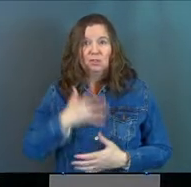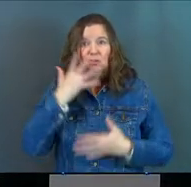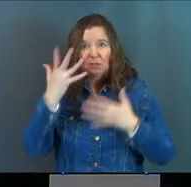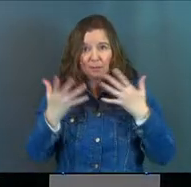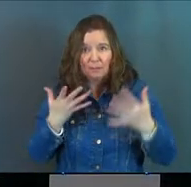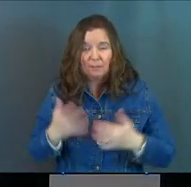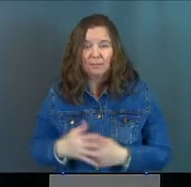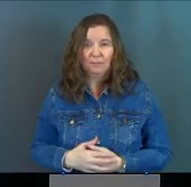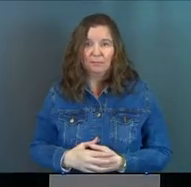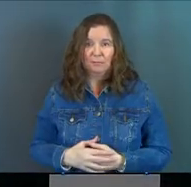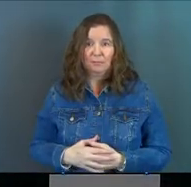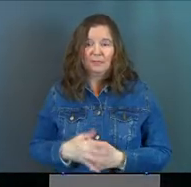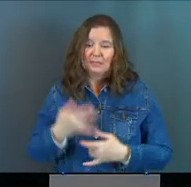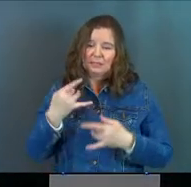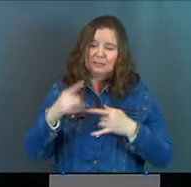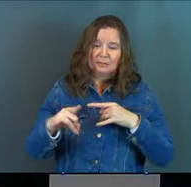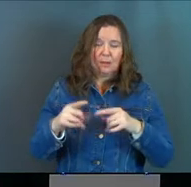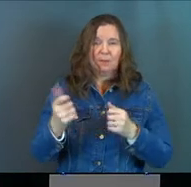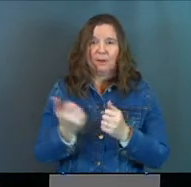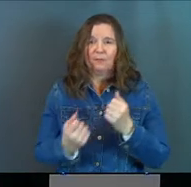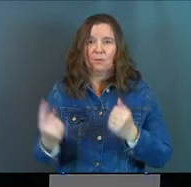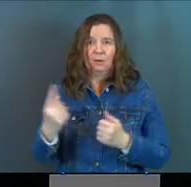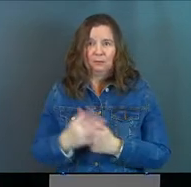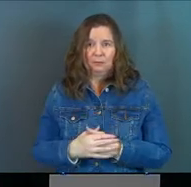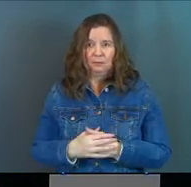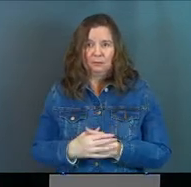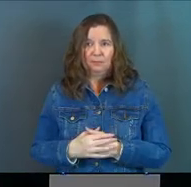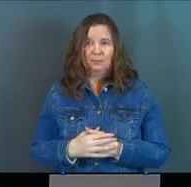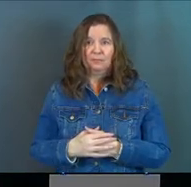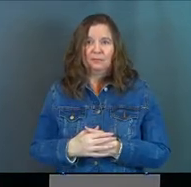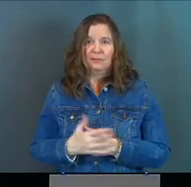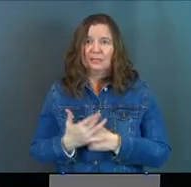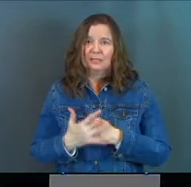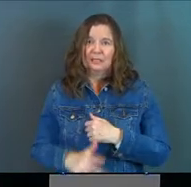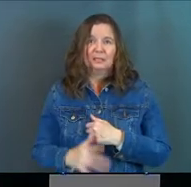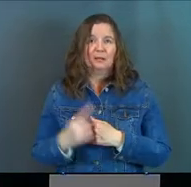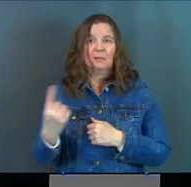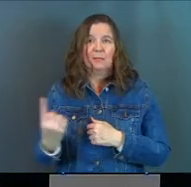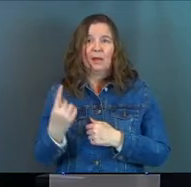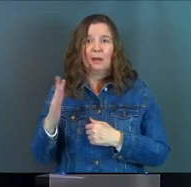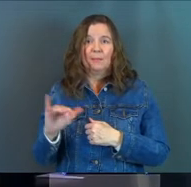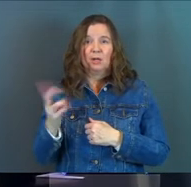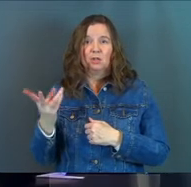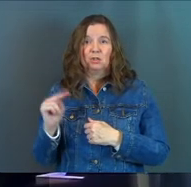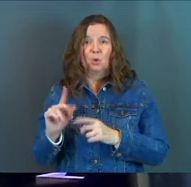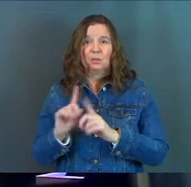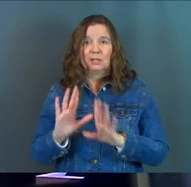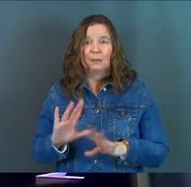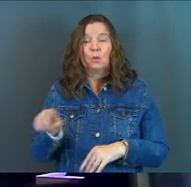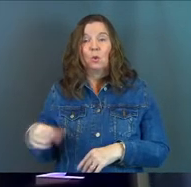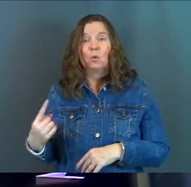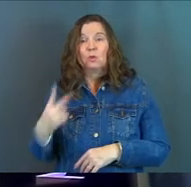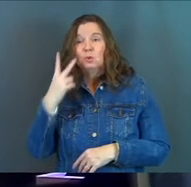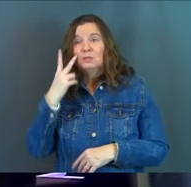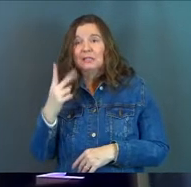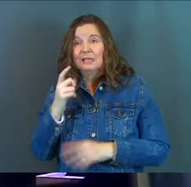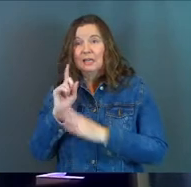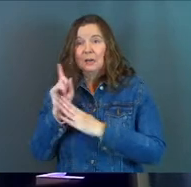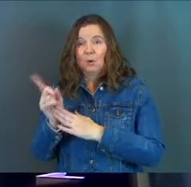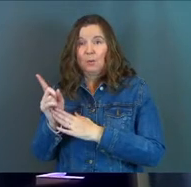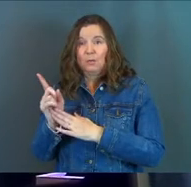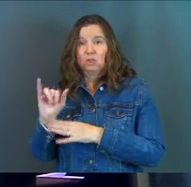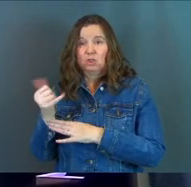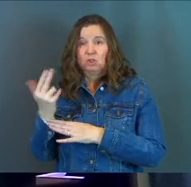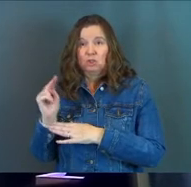shame. He's mocked by everybody. He's abandoned even by his own disciples. The only one you'll see in just a